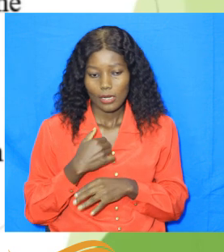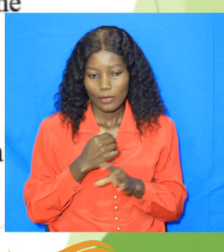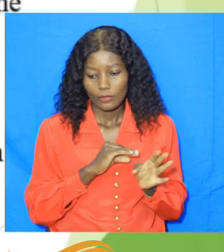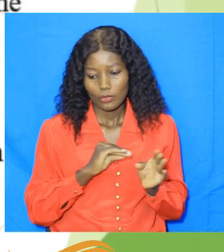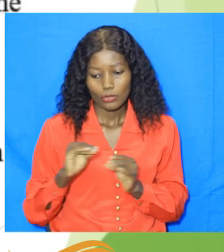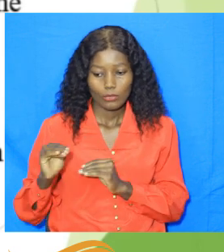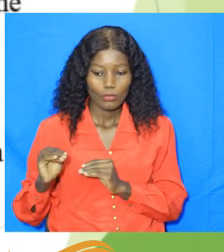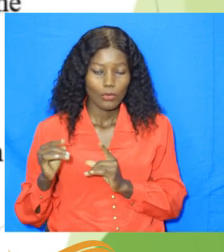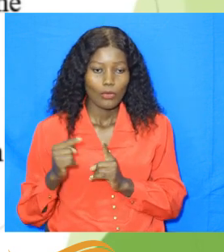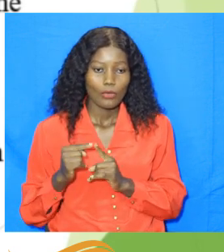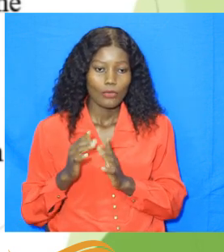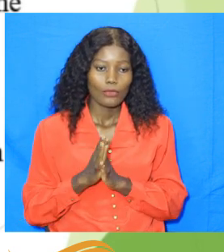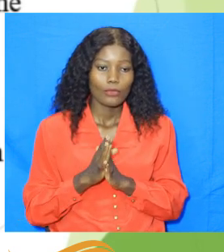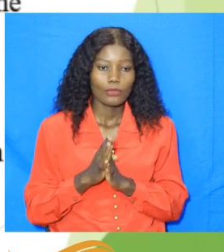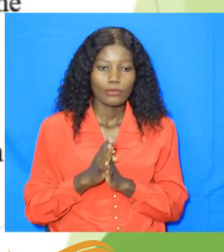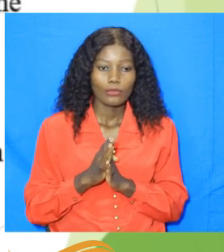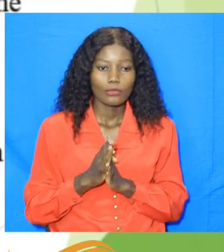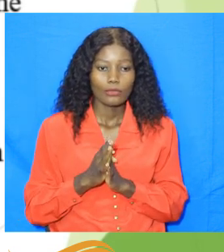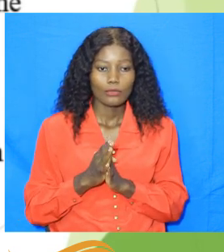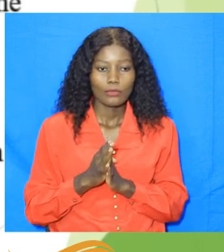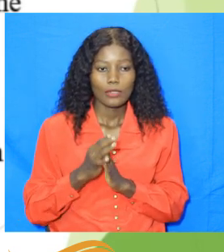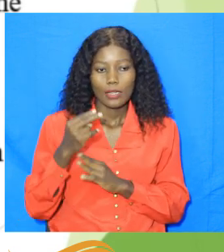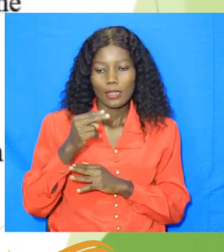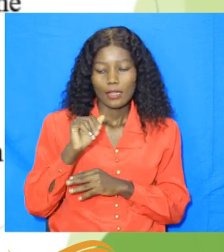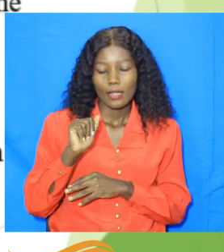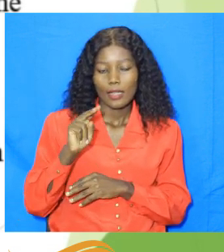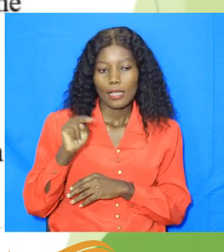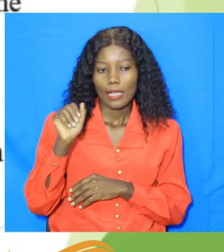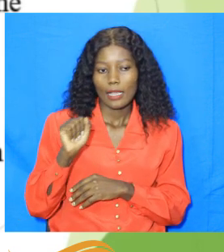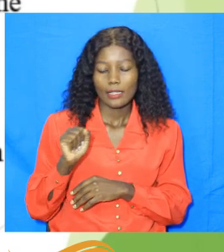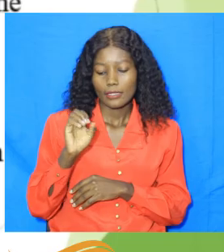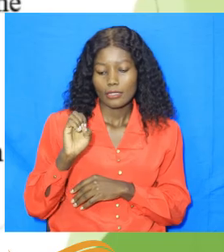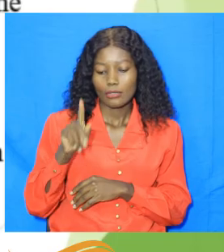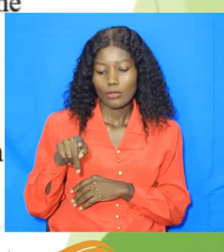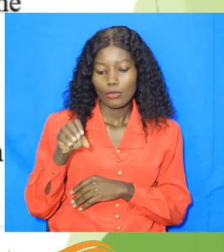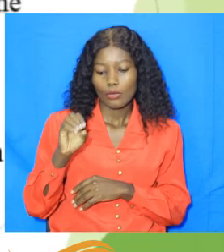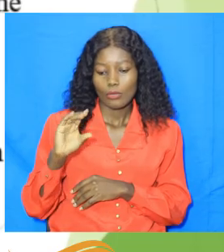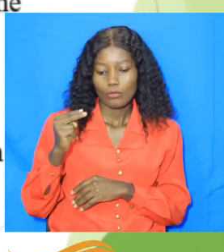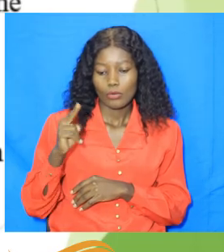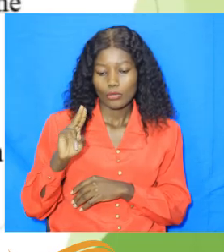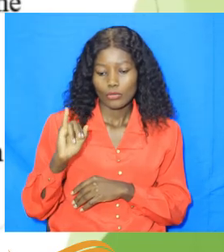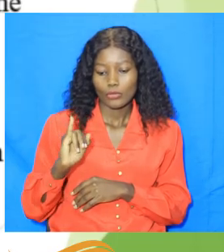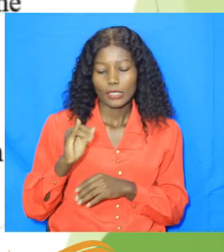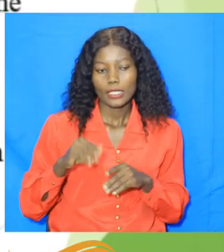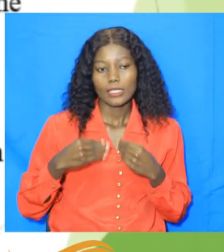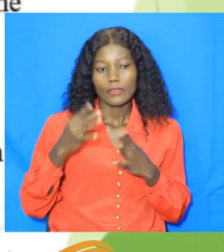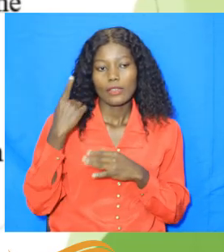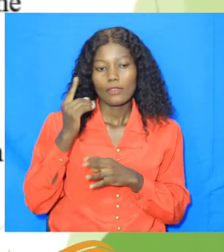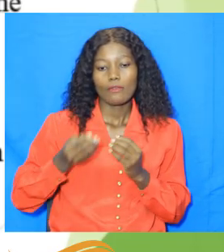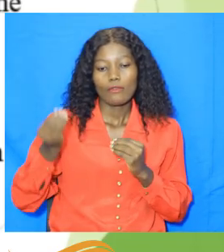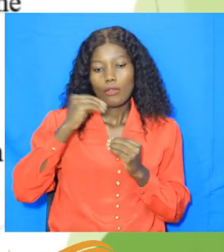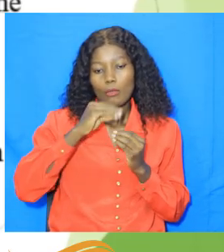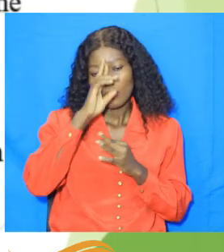to Hansoku Chui. And Hansoku Chui is given for more serious infractions